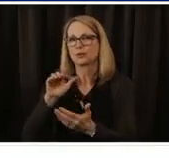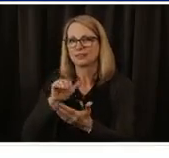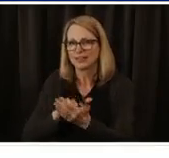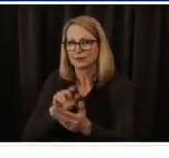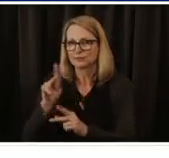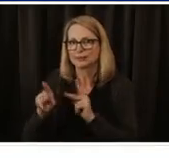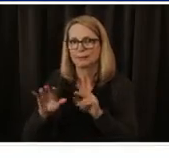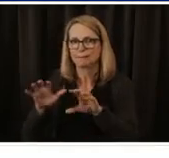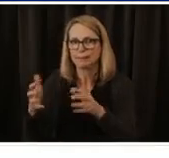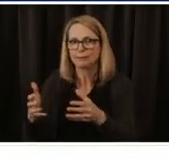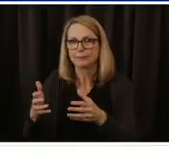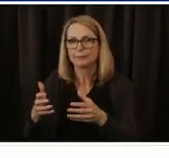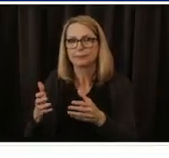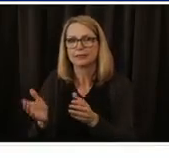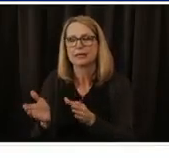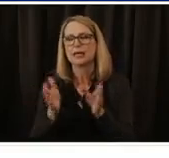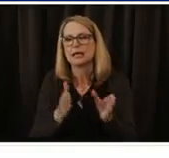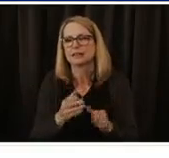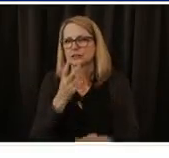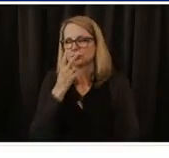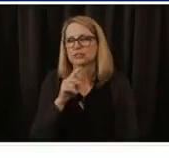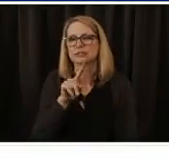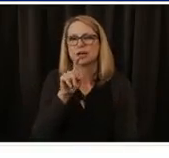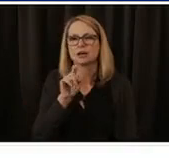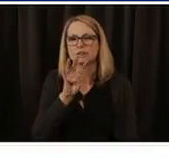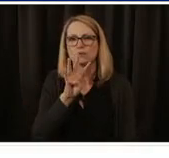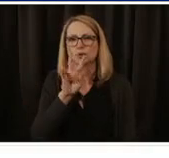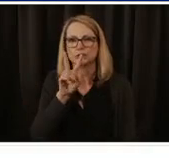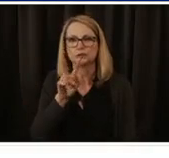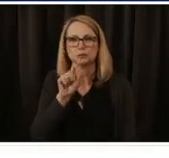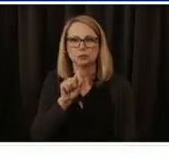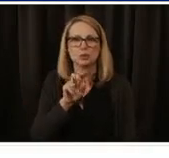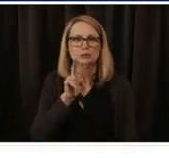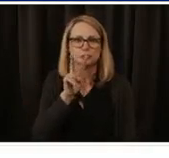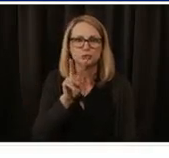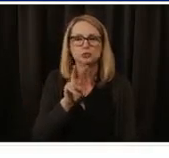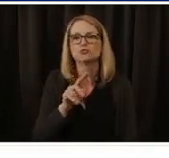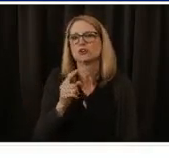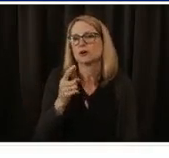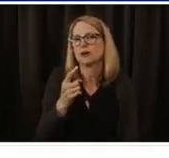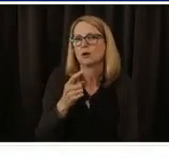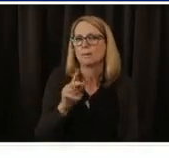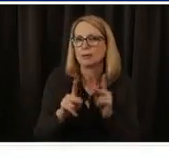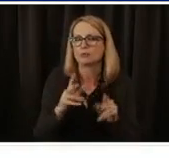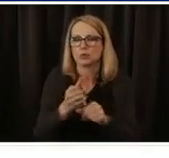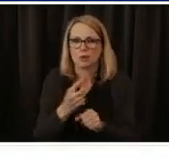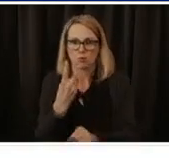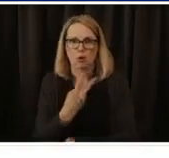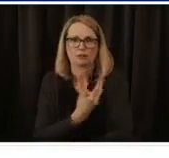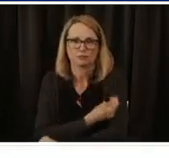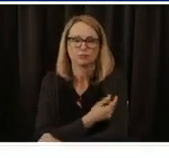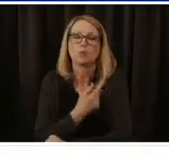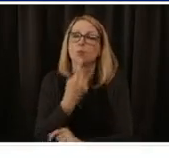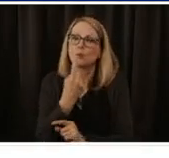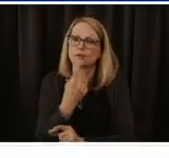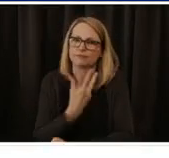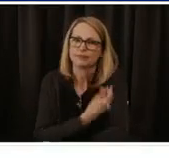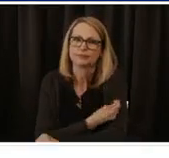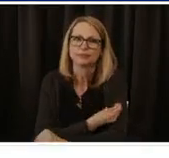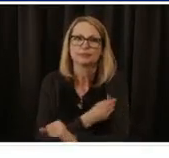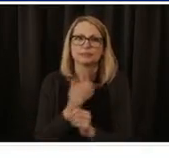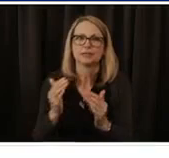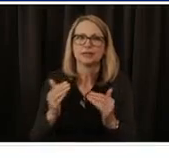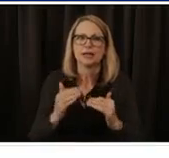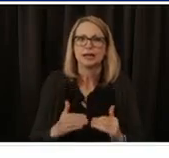vaccinated individuals, that's 142.2. And then among fully vaccinated individuals, that rate is much lower at 29.6. And